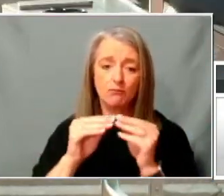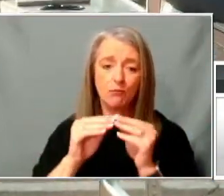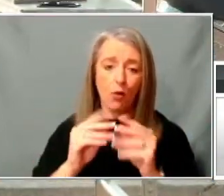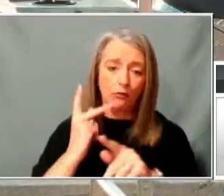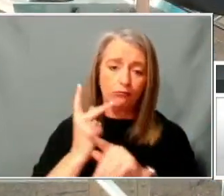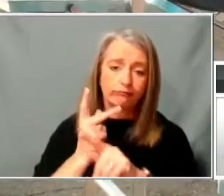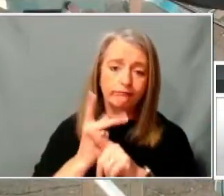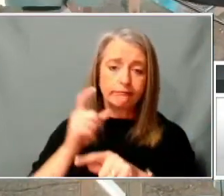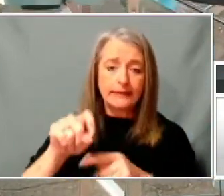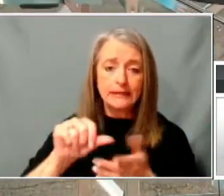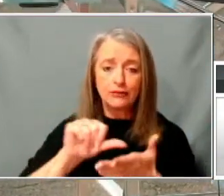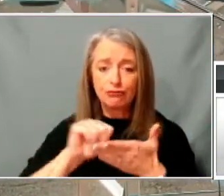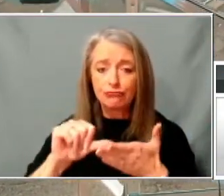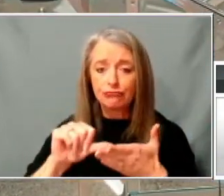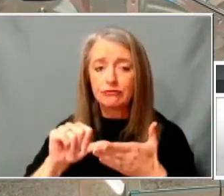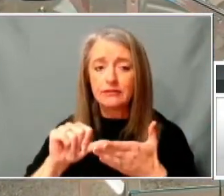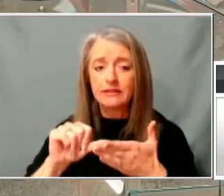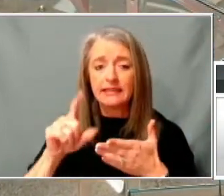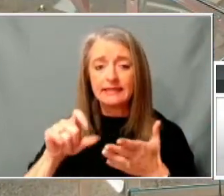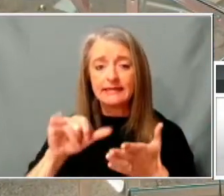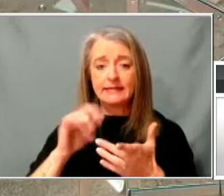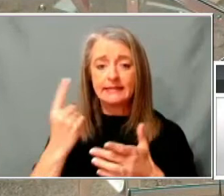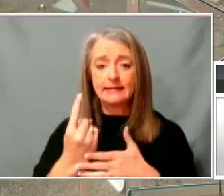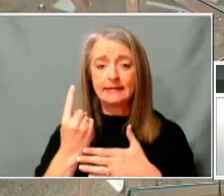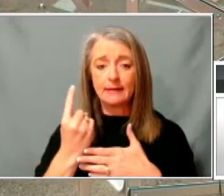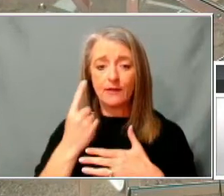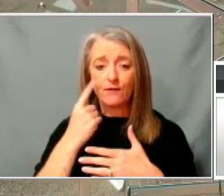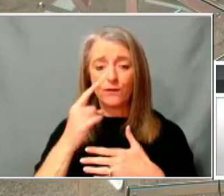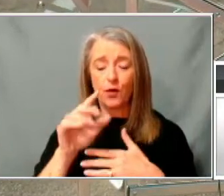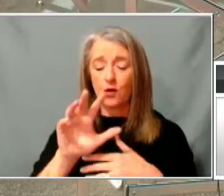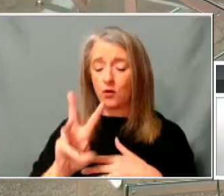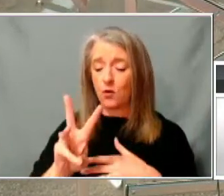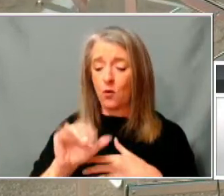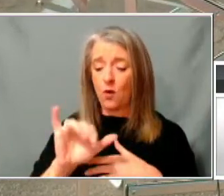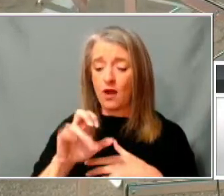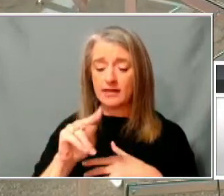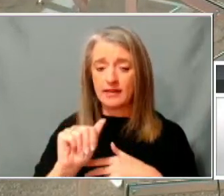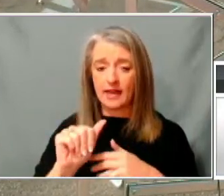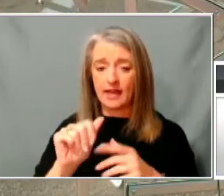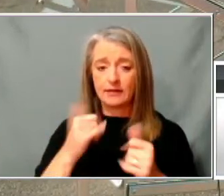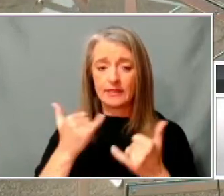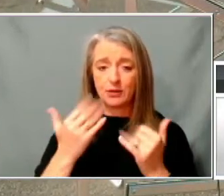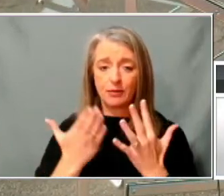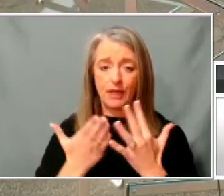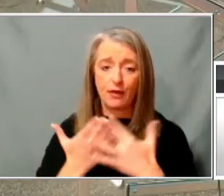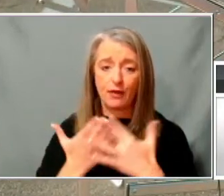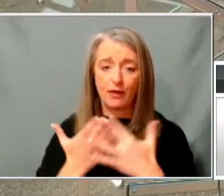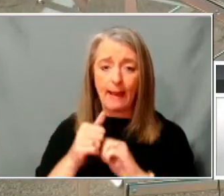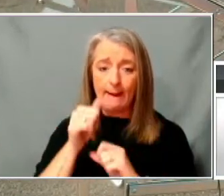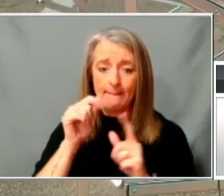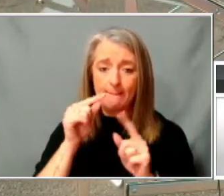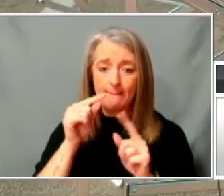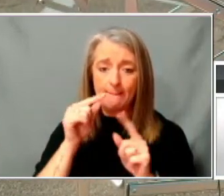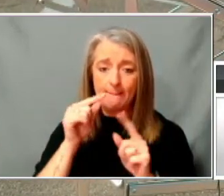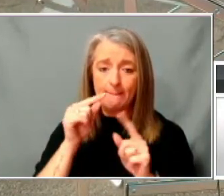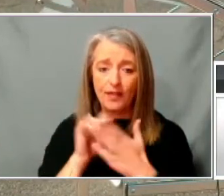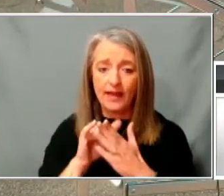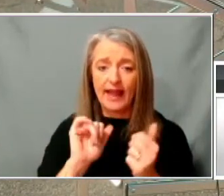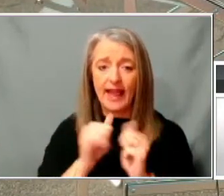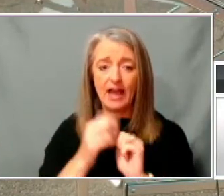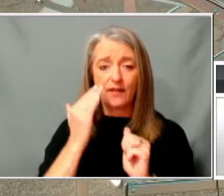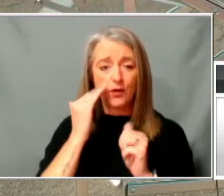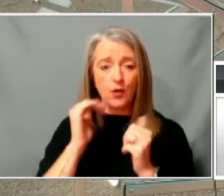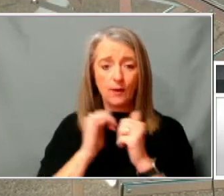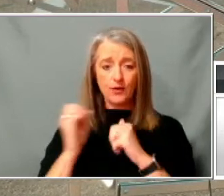into surgery? Is it something that, for Wanye, he's able to play through it, but you don't know how painful that is? And how do they know to come and